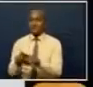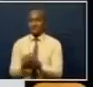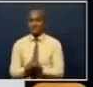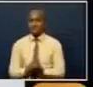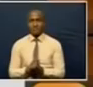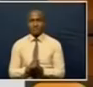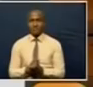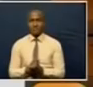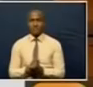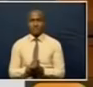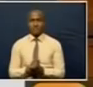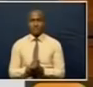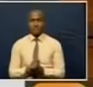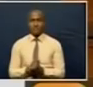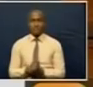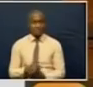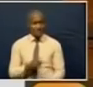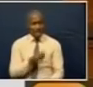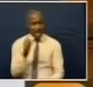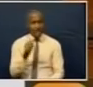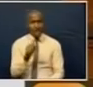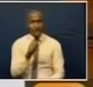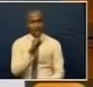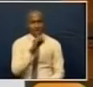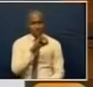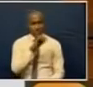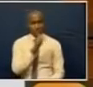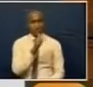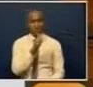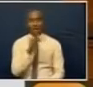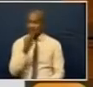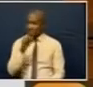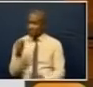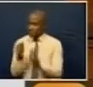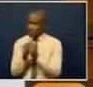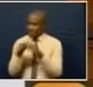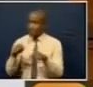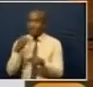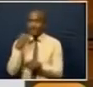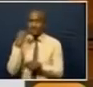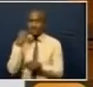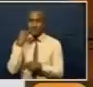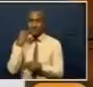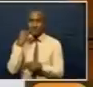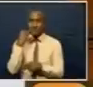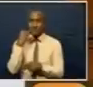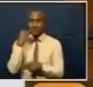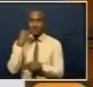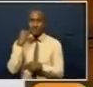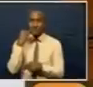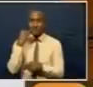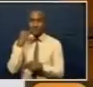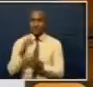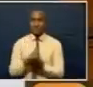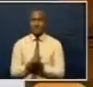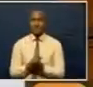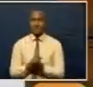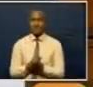much. Jaro Soja. You know him? Yes, I was with him today in Nakuru. In Nakuru, Abraha. He has a motorbike, my friend. What? Oh, you should see that